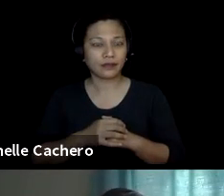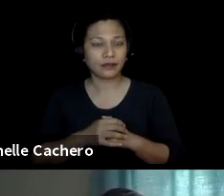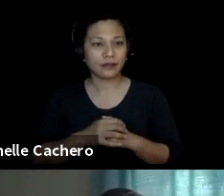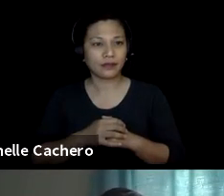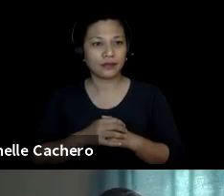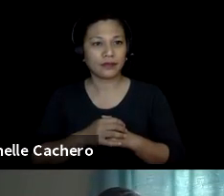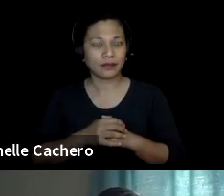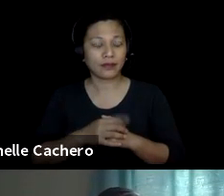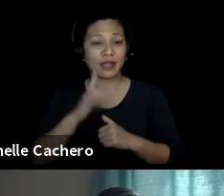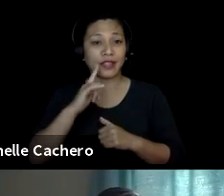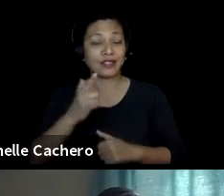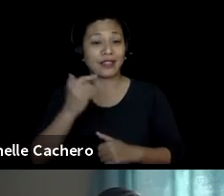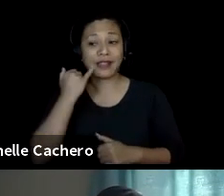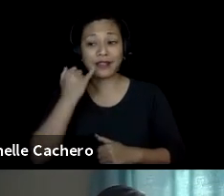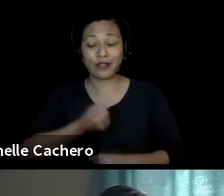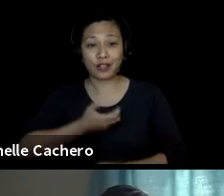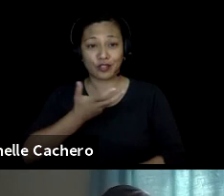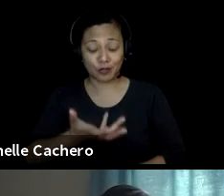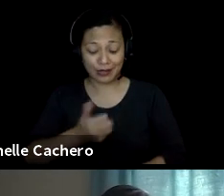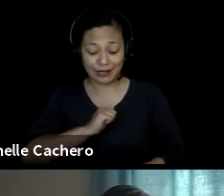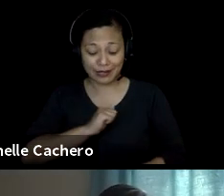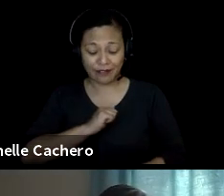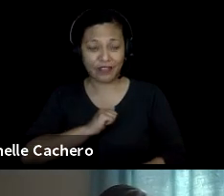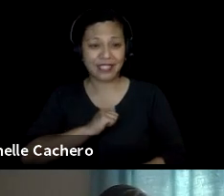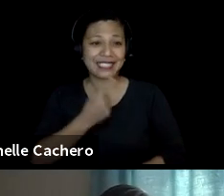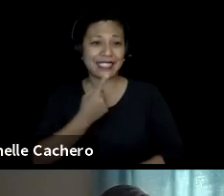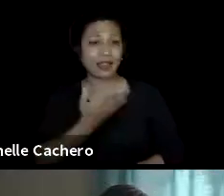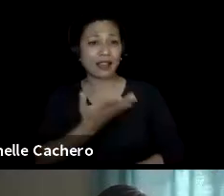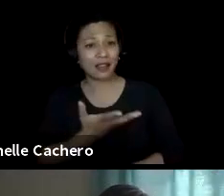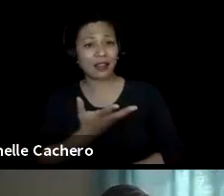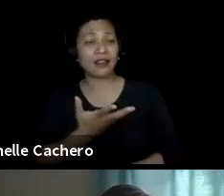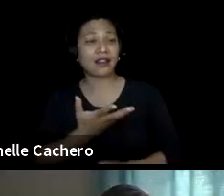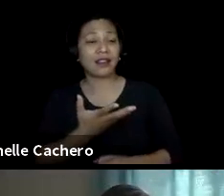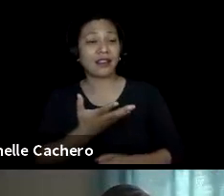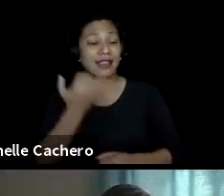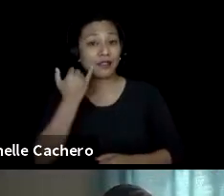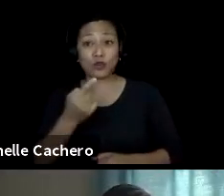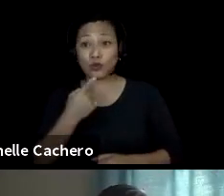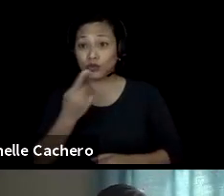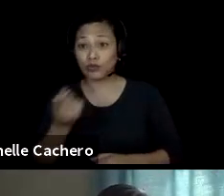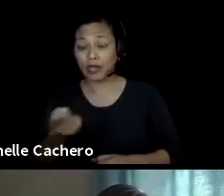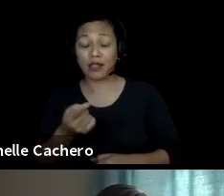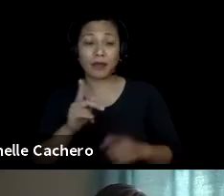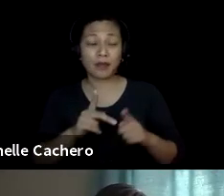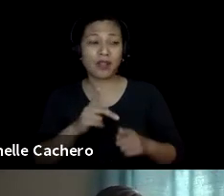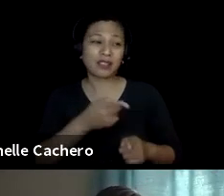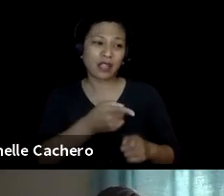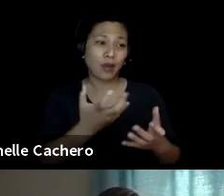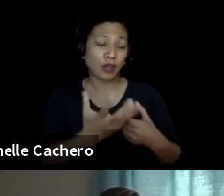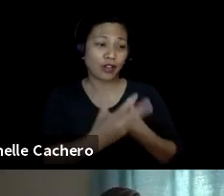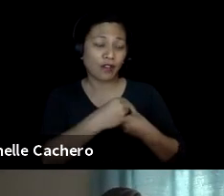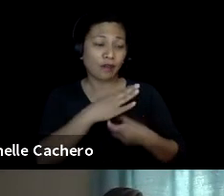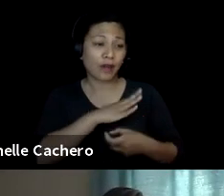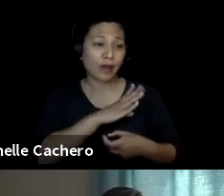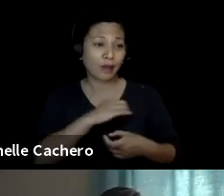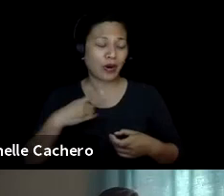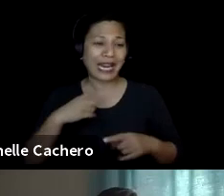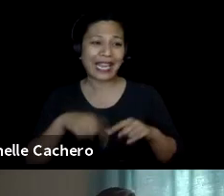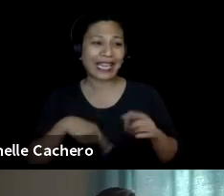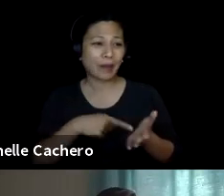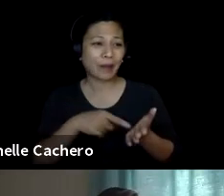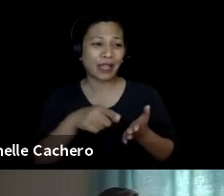expressing yourself and saying like, I would like you to be a part of my board. I can't compensate you formally in this way.